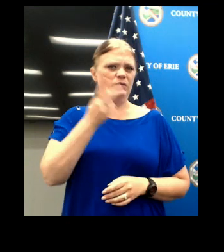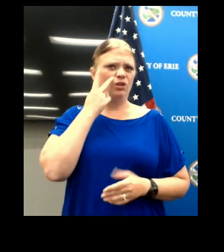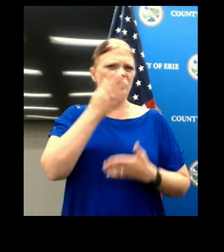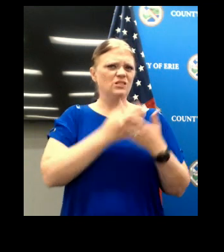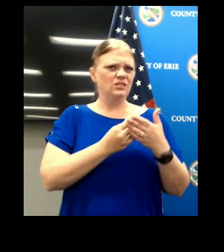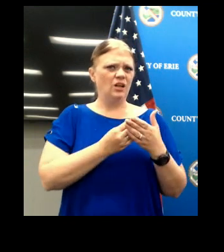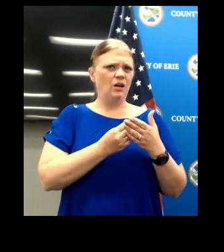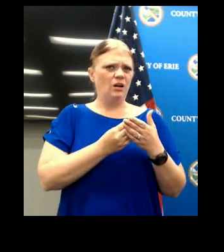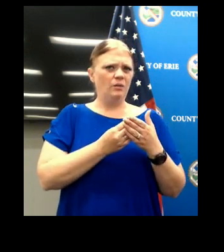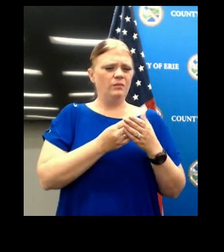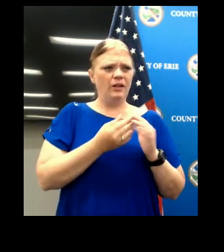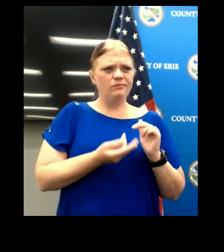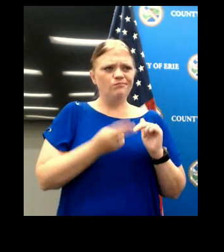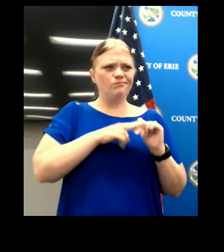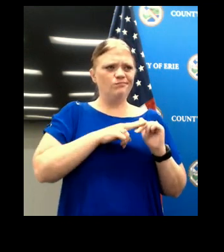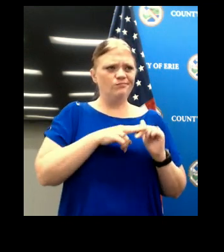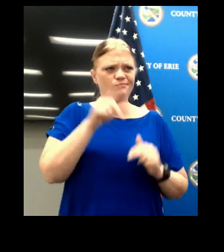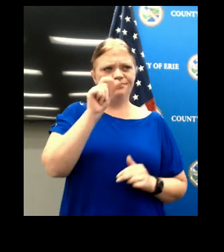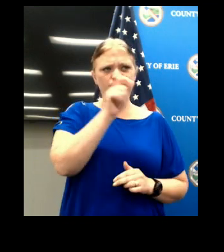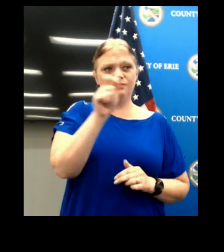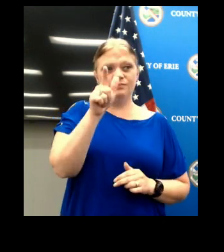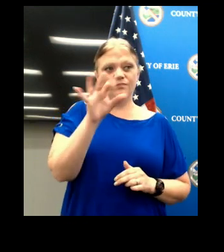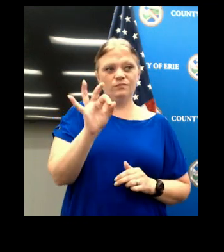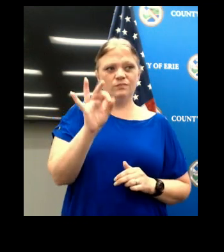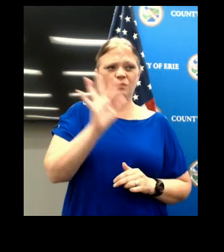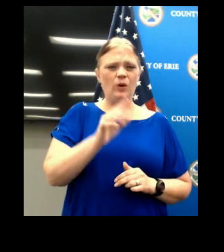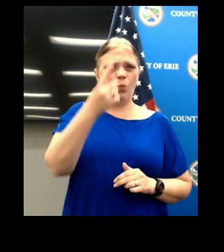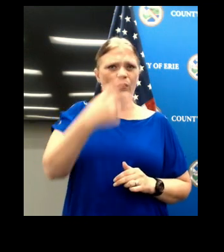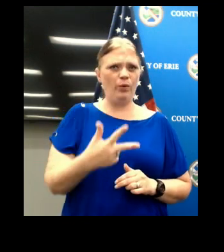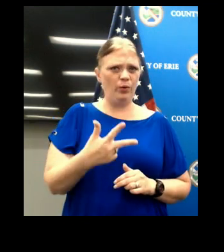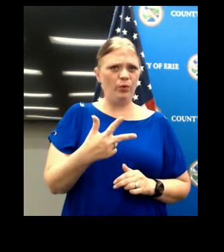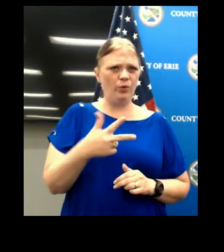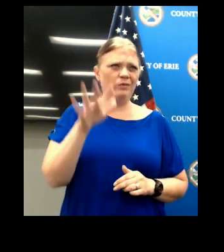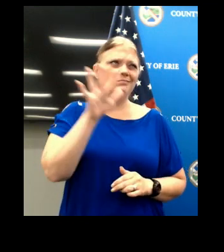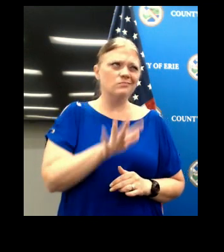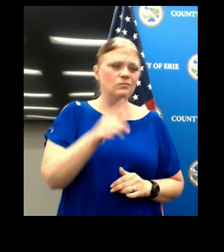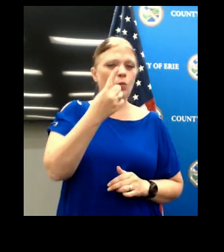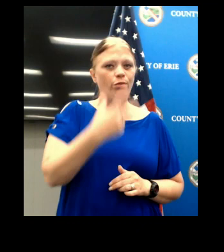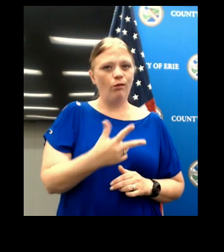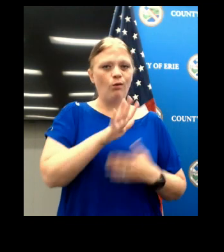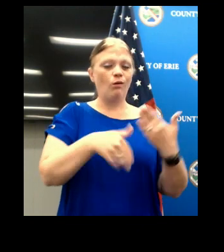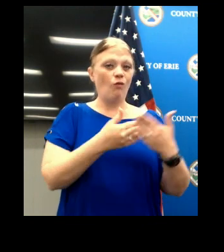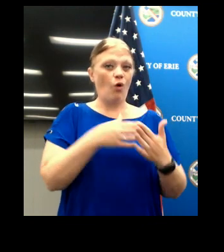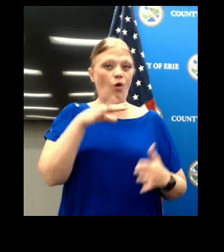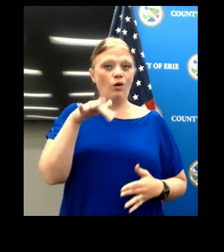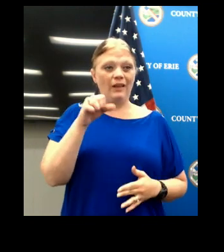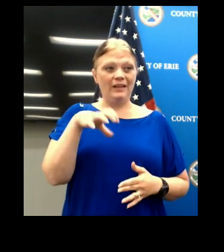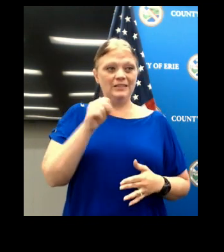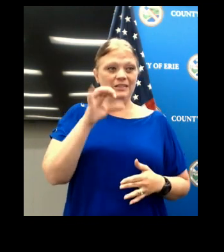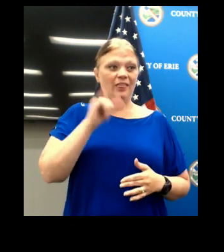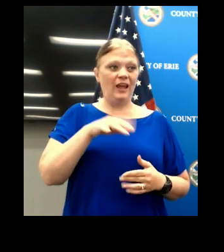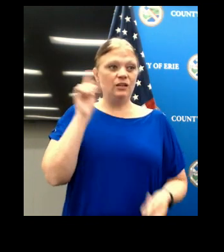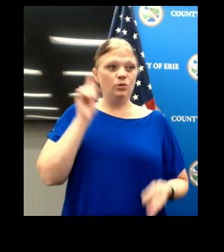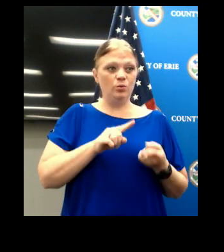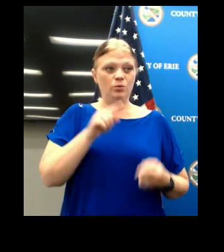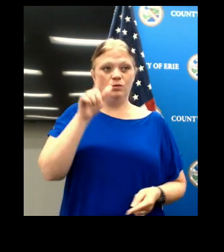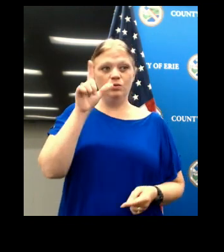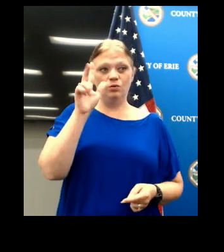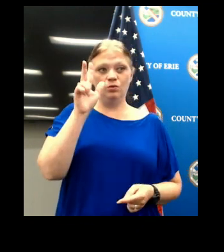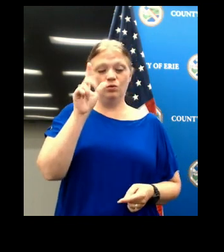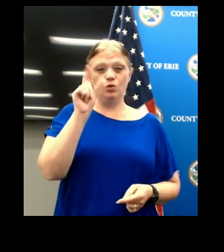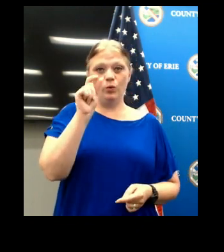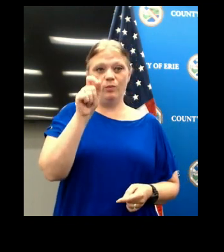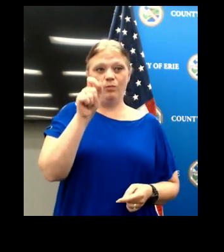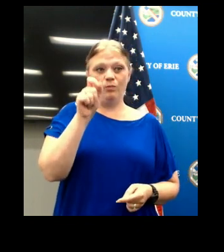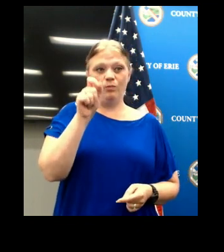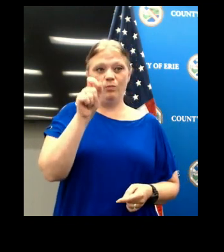20 to 29 age category. It was making up roughly a third, or approximately a third of all cases. That has dropped down to 20.3% for the